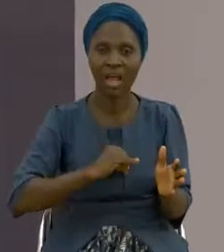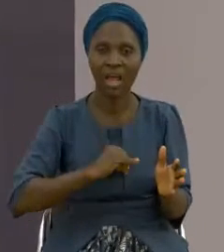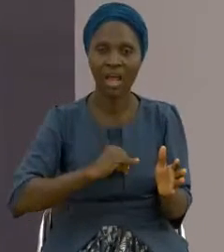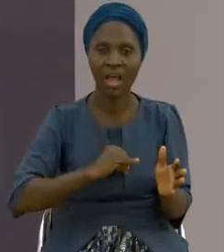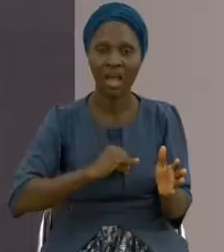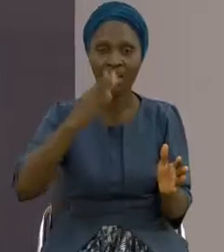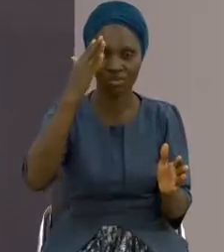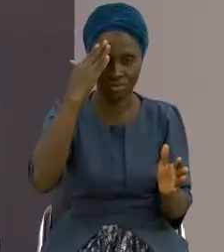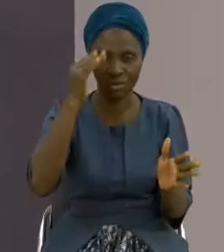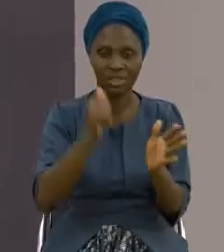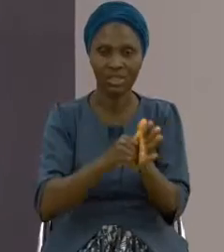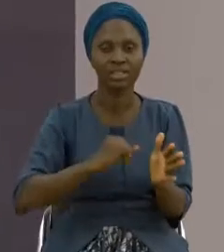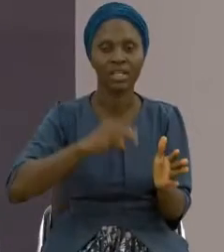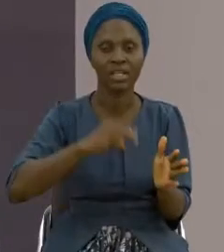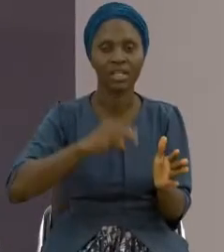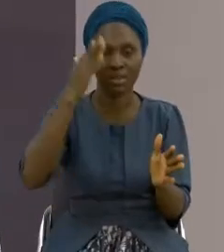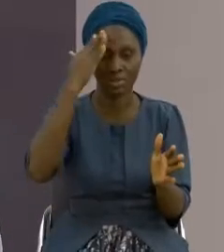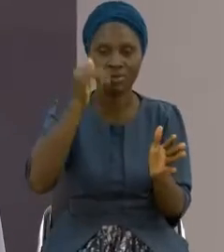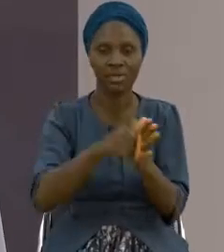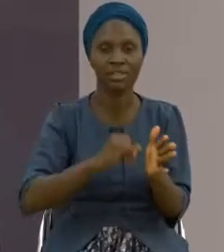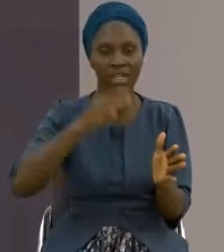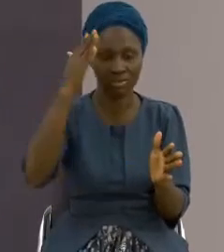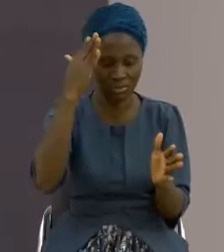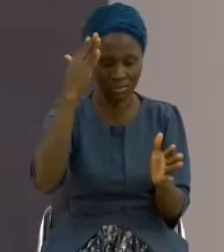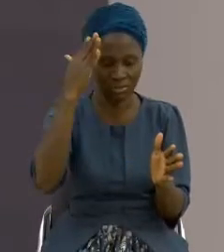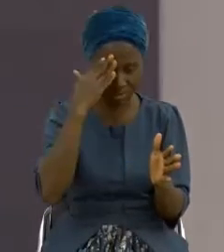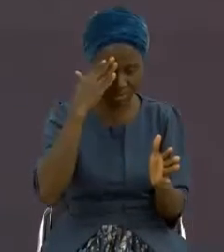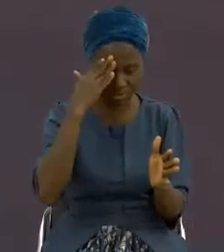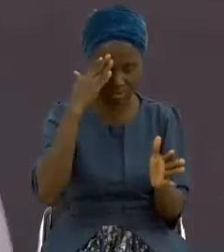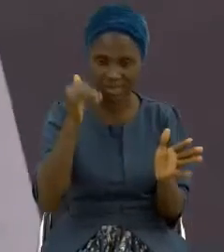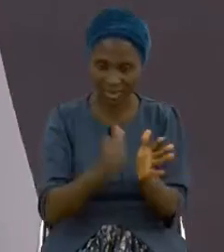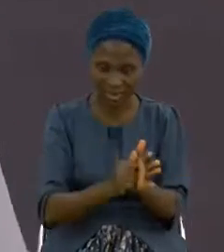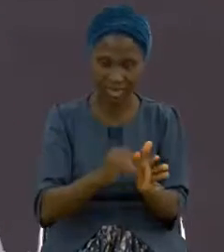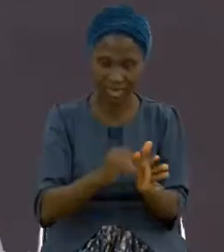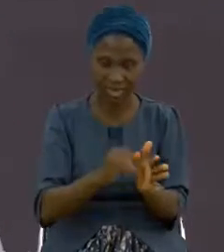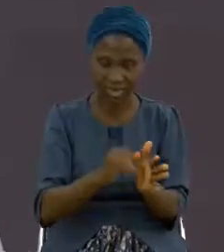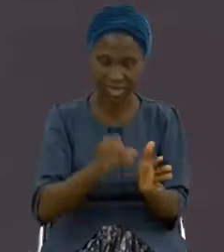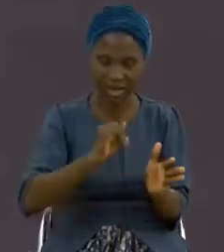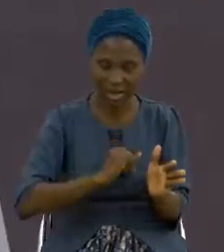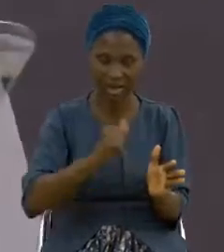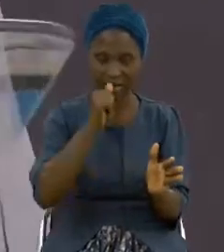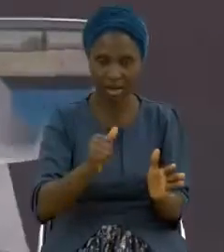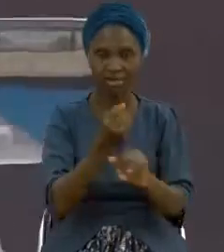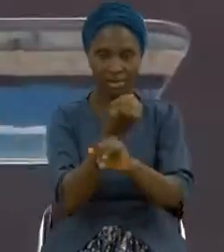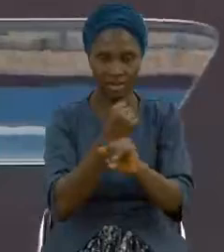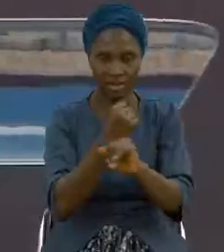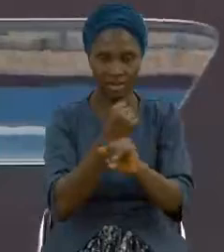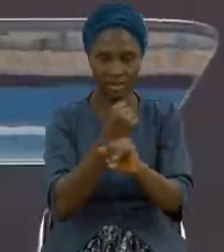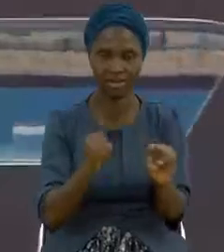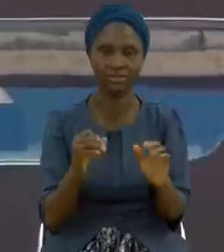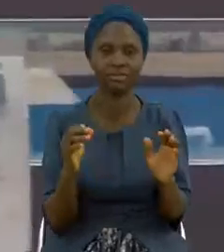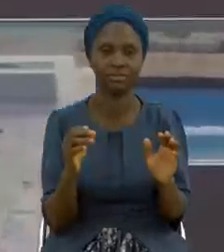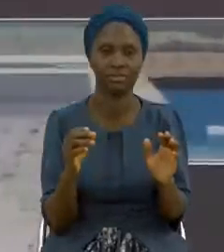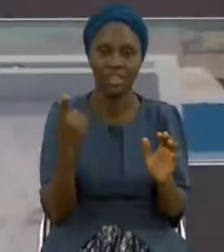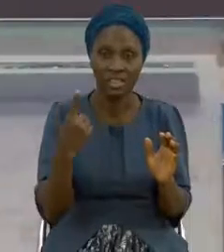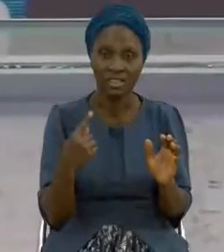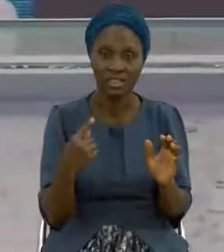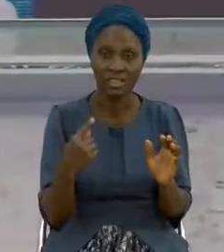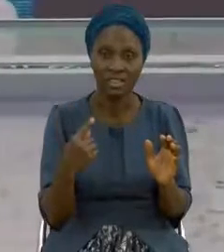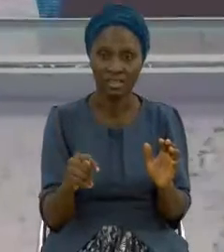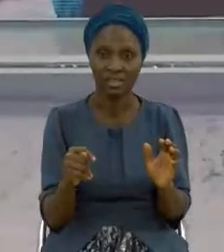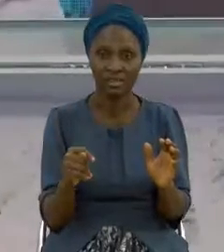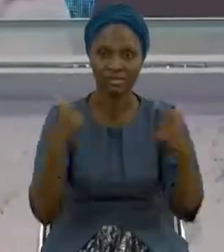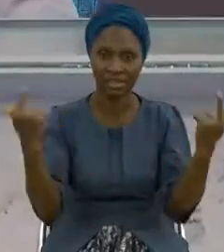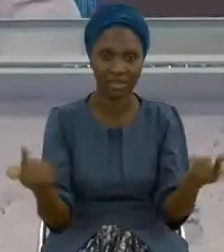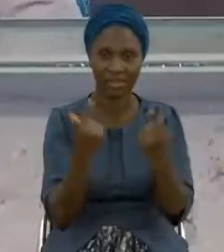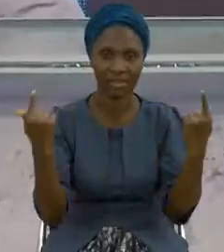that I am saved. The sin problem is dealt with by